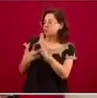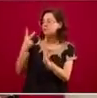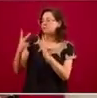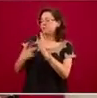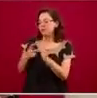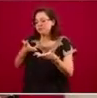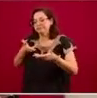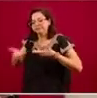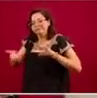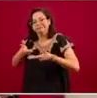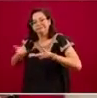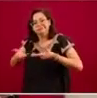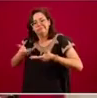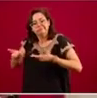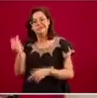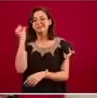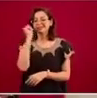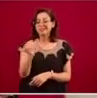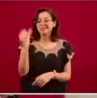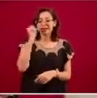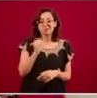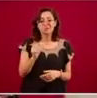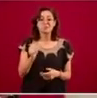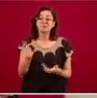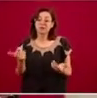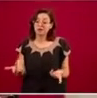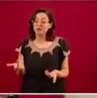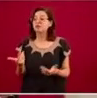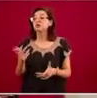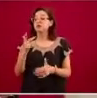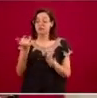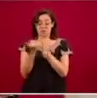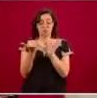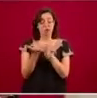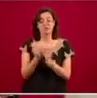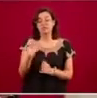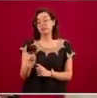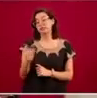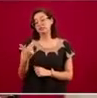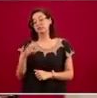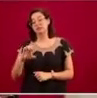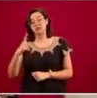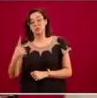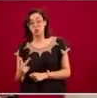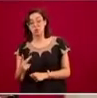of Economics, of the Economy, of the Ministry of